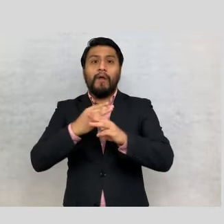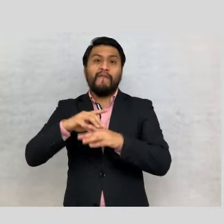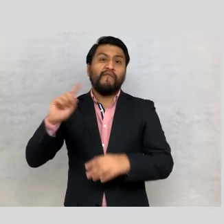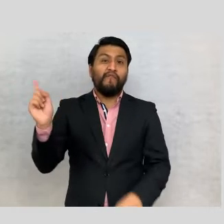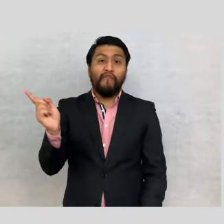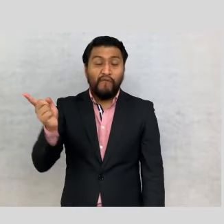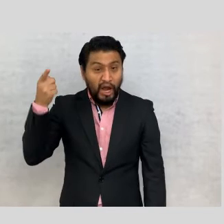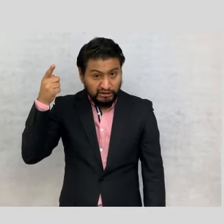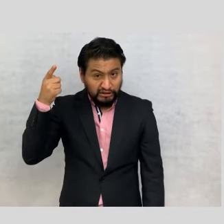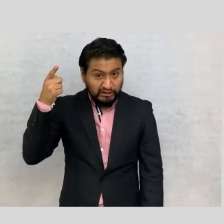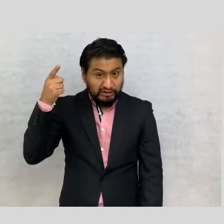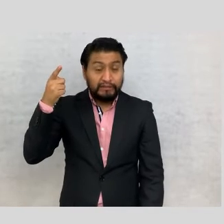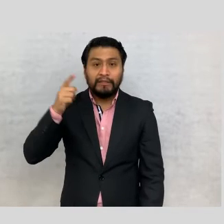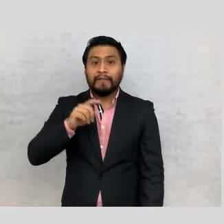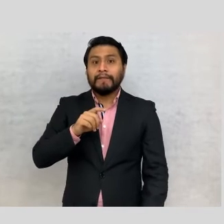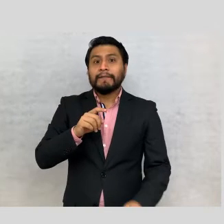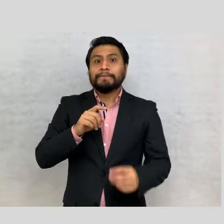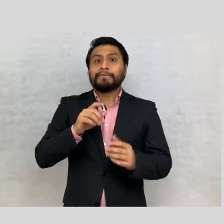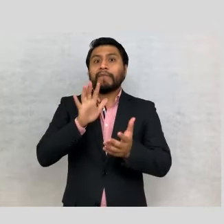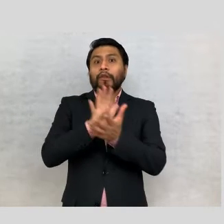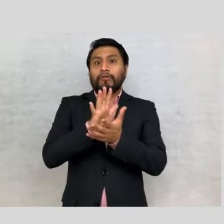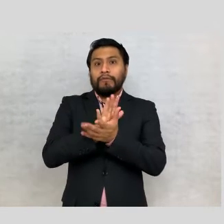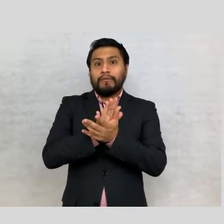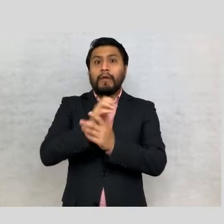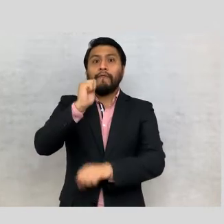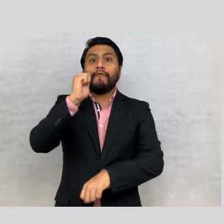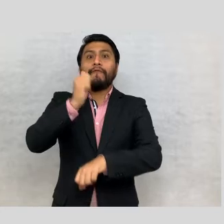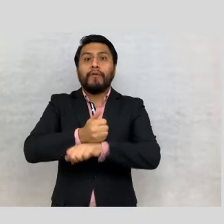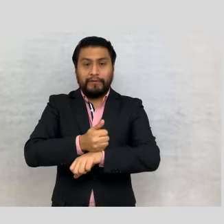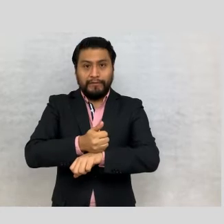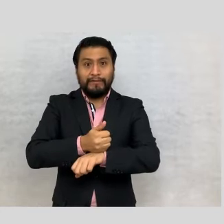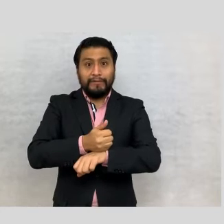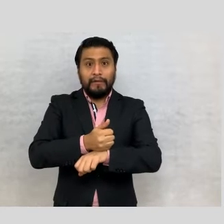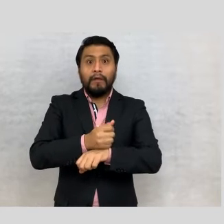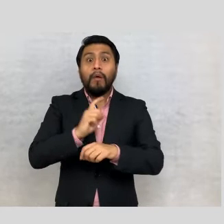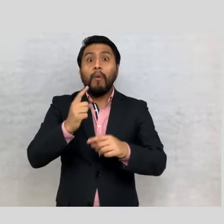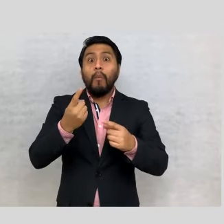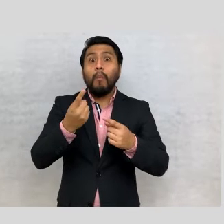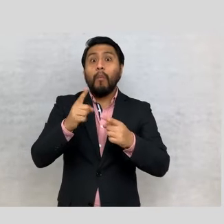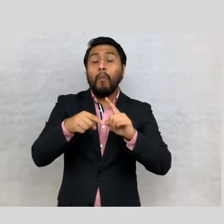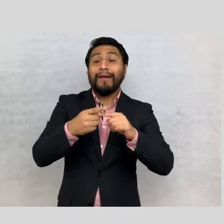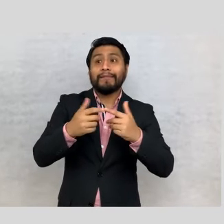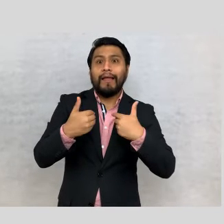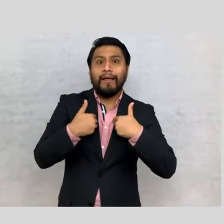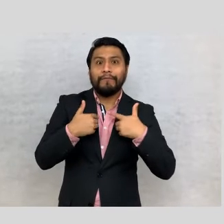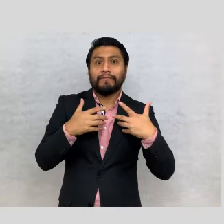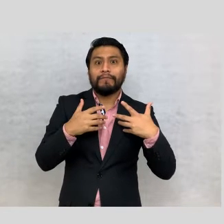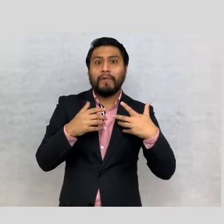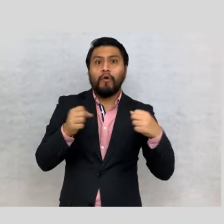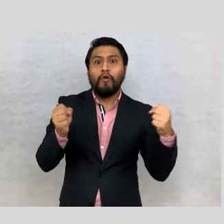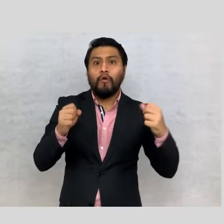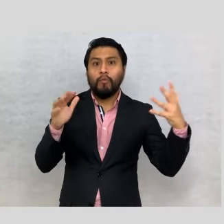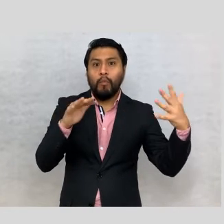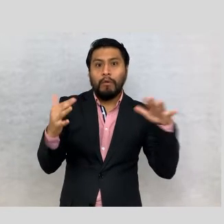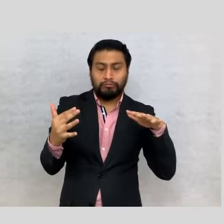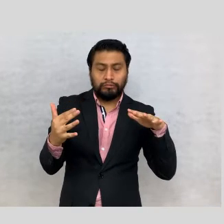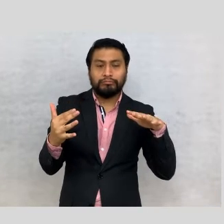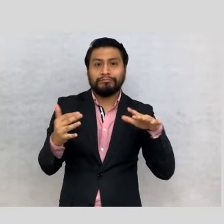only eugenics faculty was founded in the middle of the Cold War. Well, clearly,